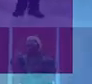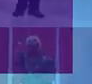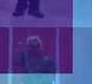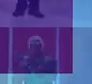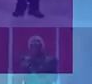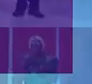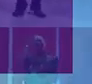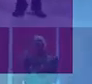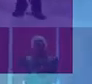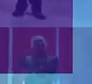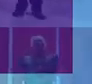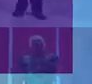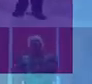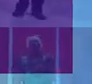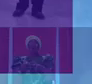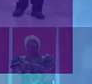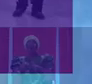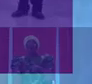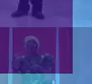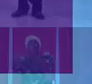glorified. You are worthy.